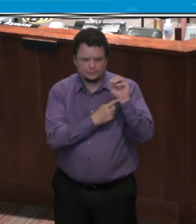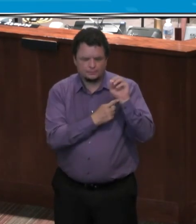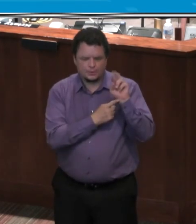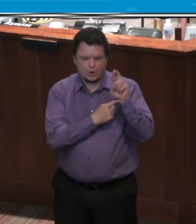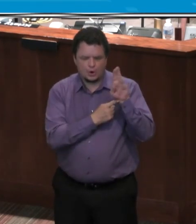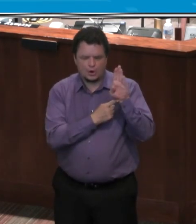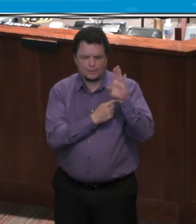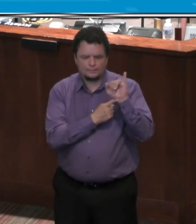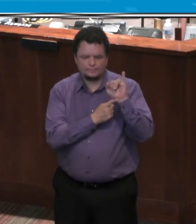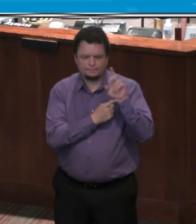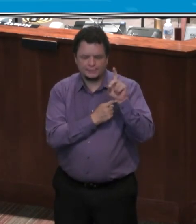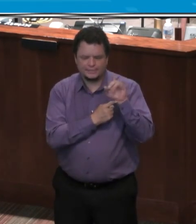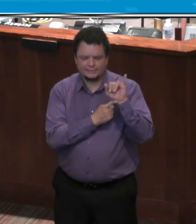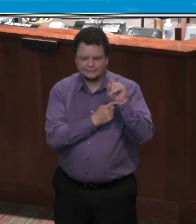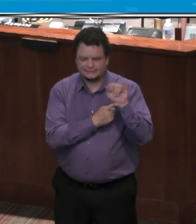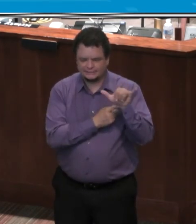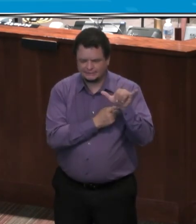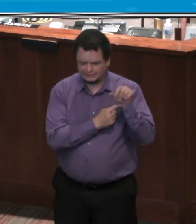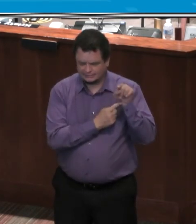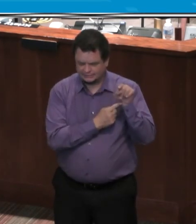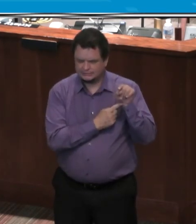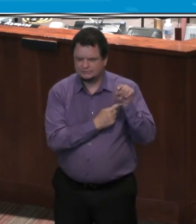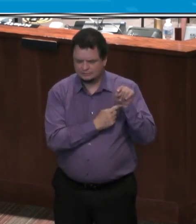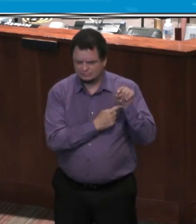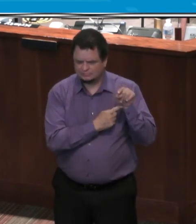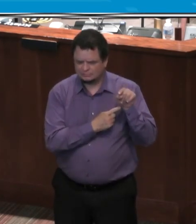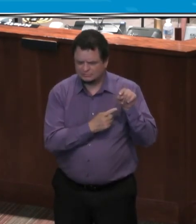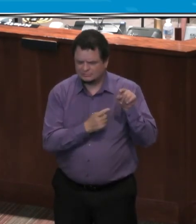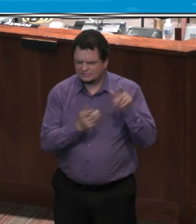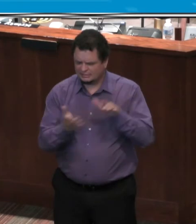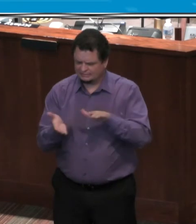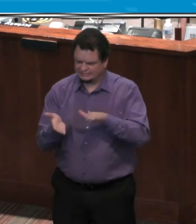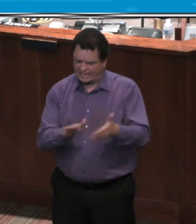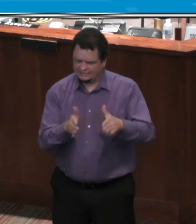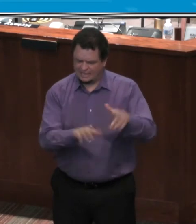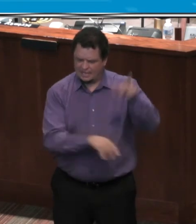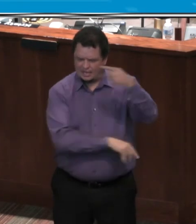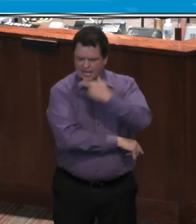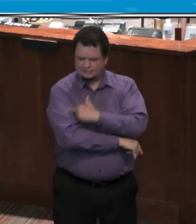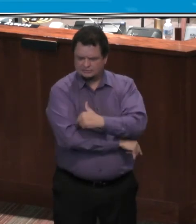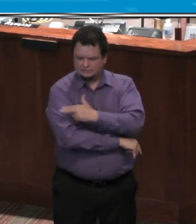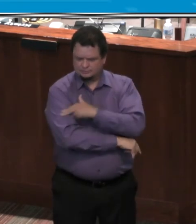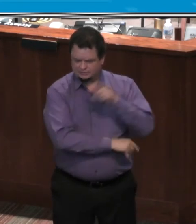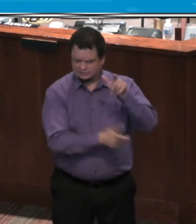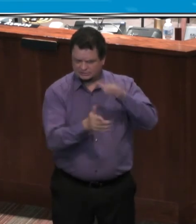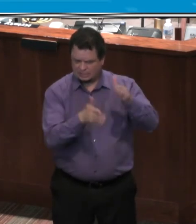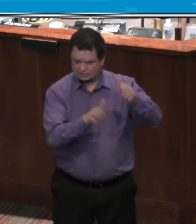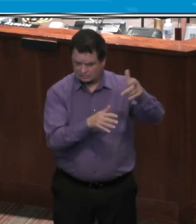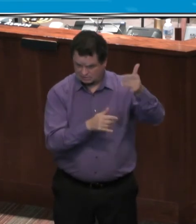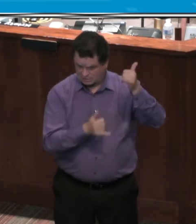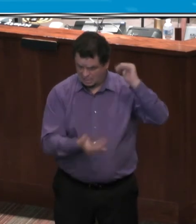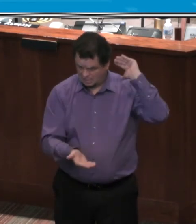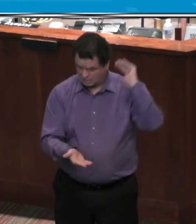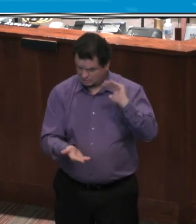appreciate it. Deaths and hospitalizations are relatively low, but we're starting to hear more and more about